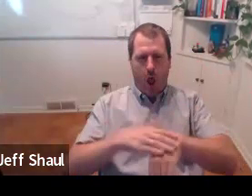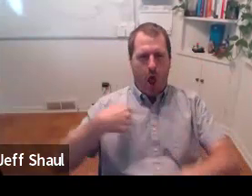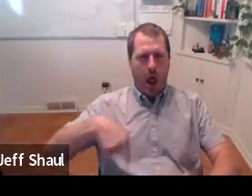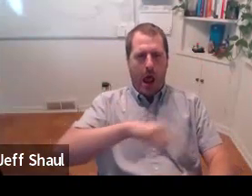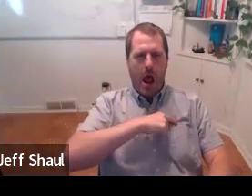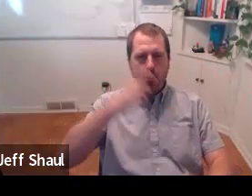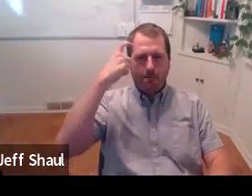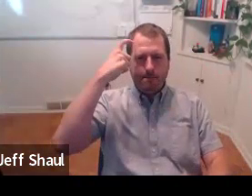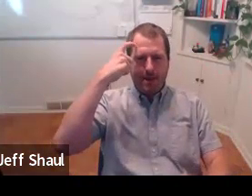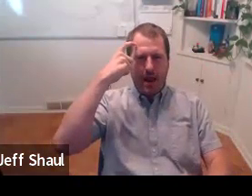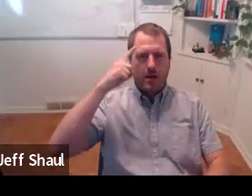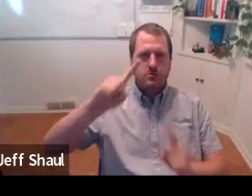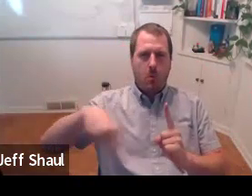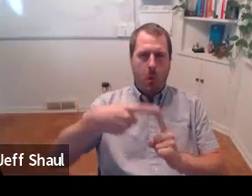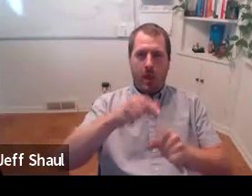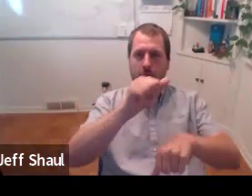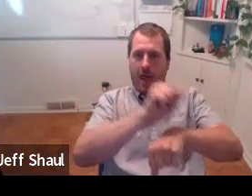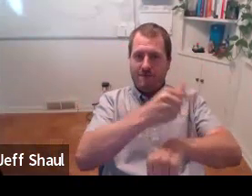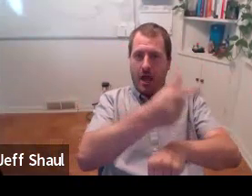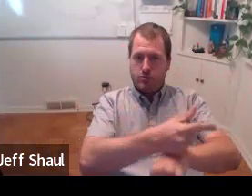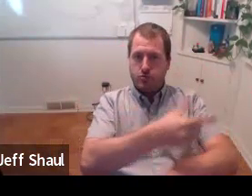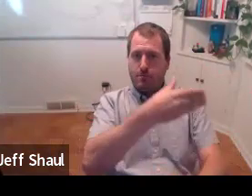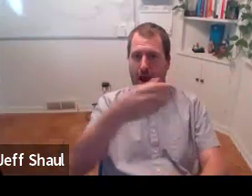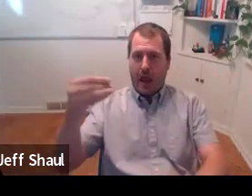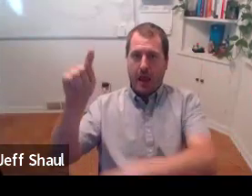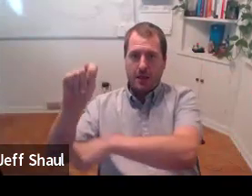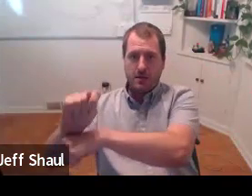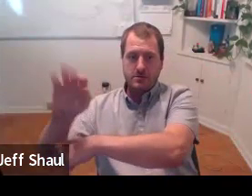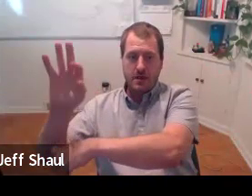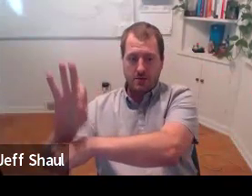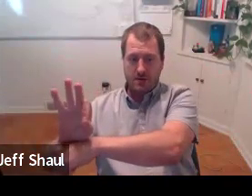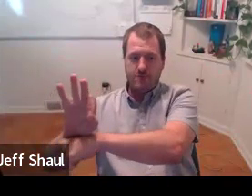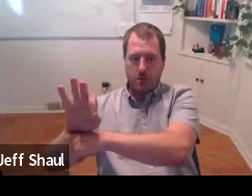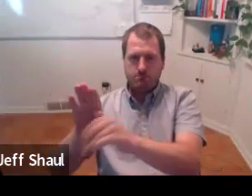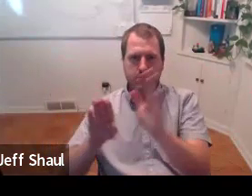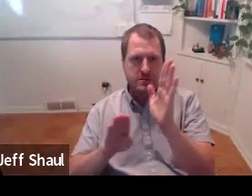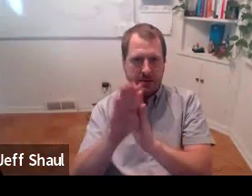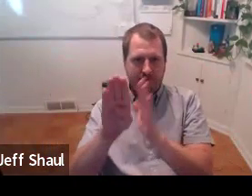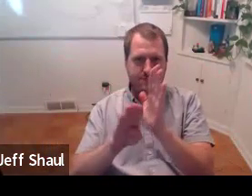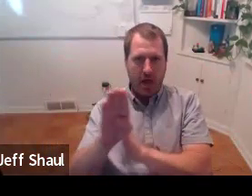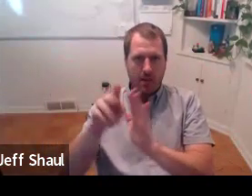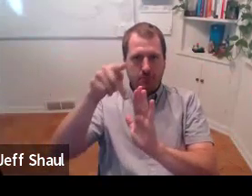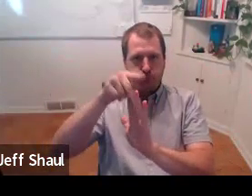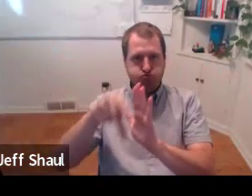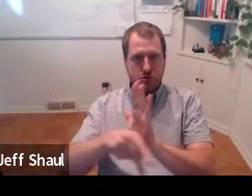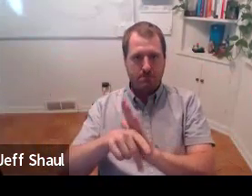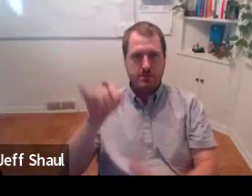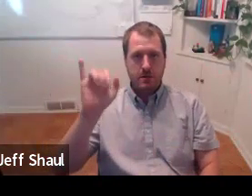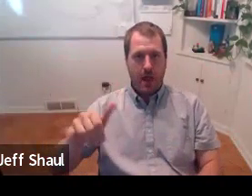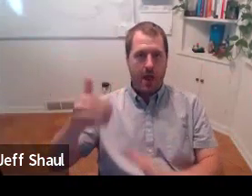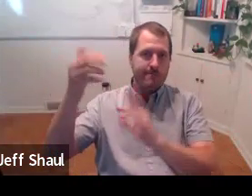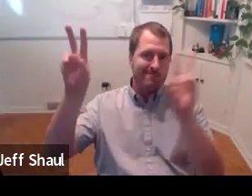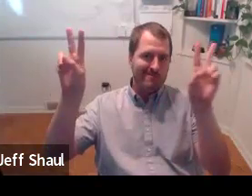So the considerations on our minds are when the advisory group and the task force